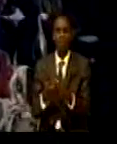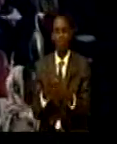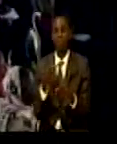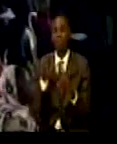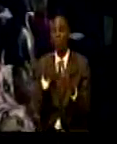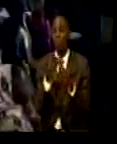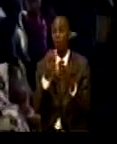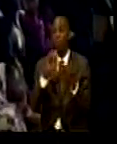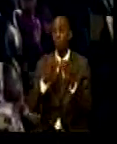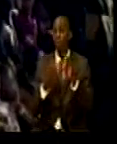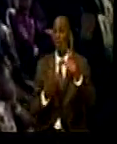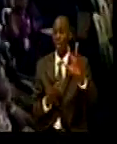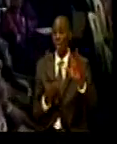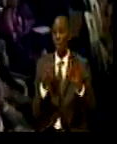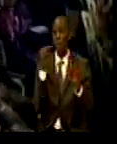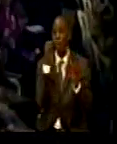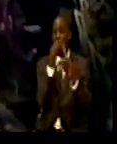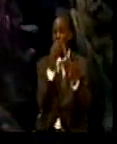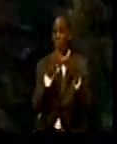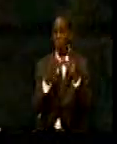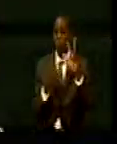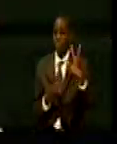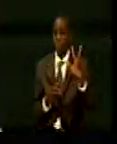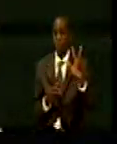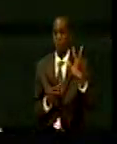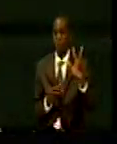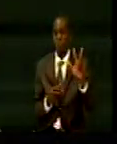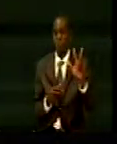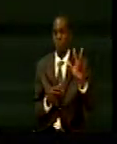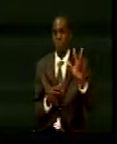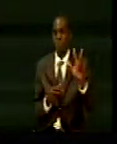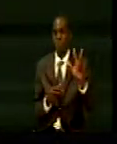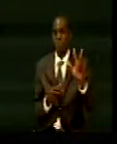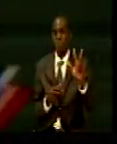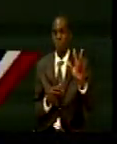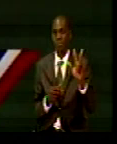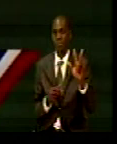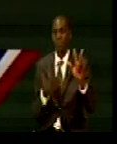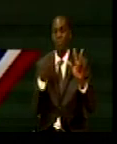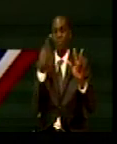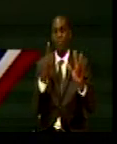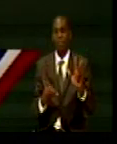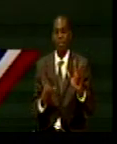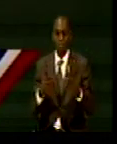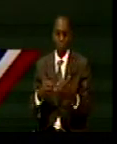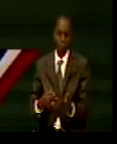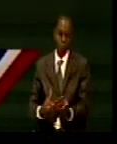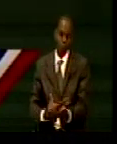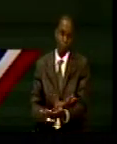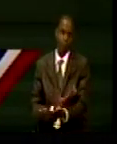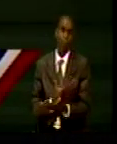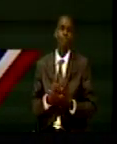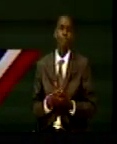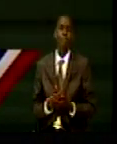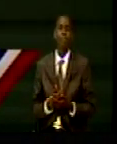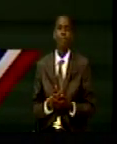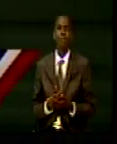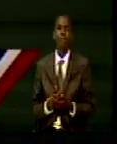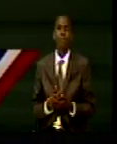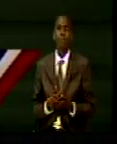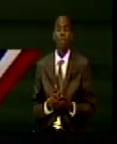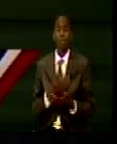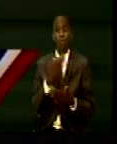now. Number three is the impartation. Once again, somebody